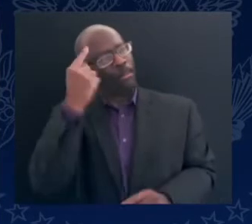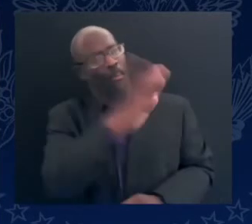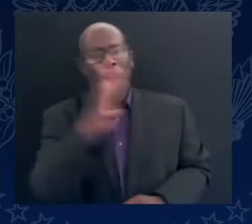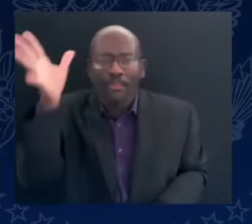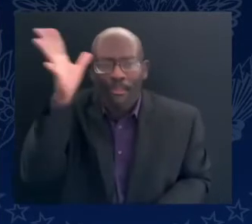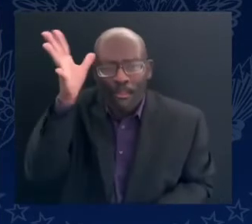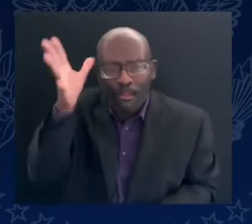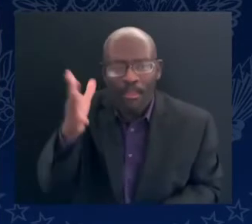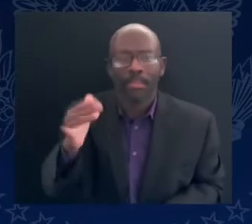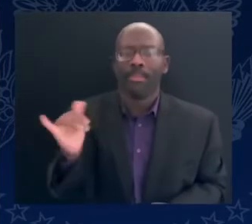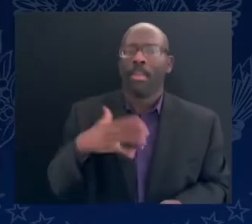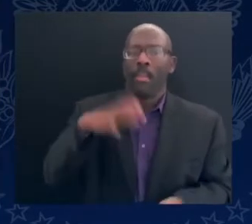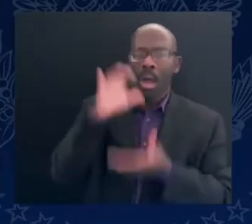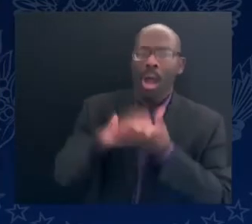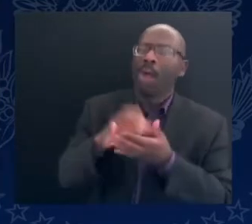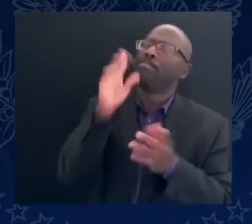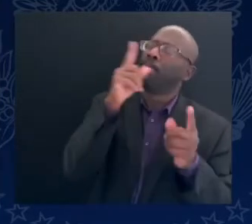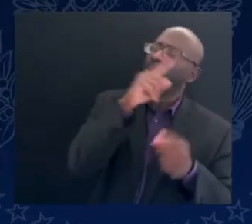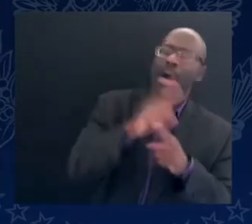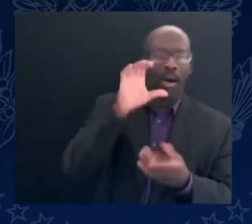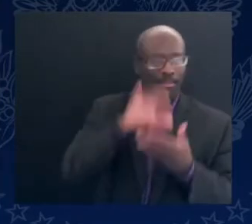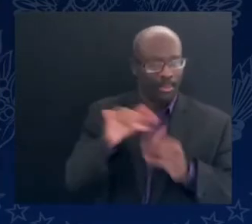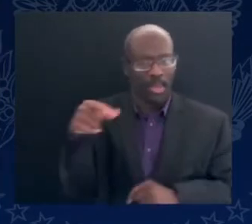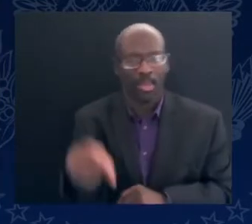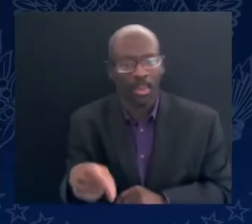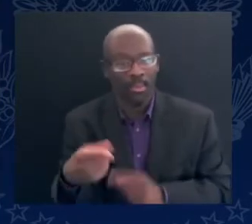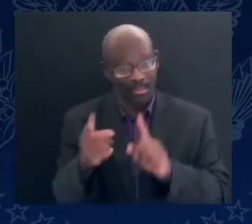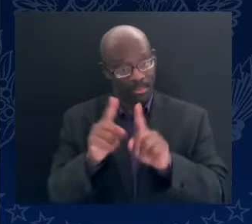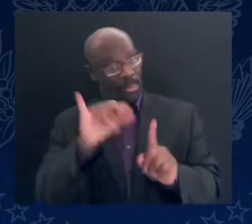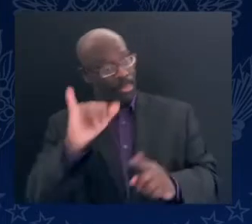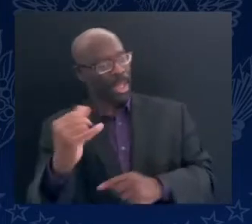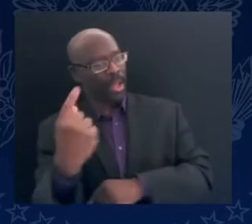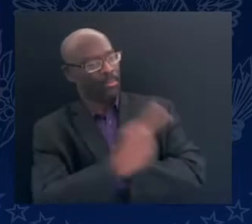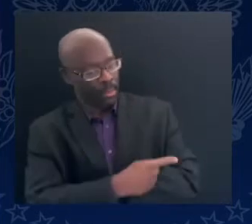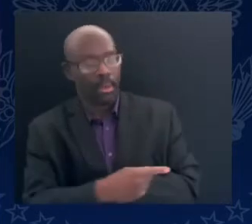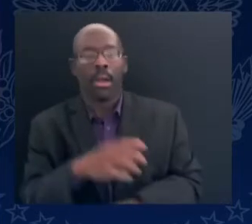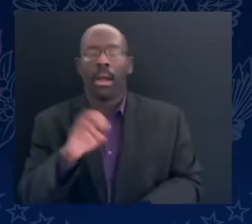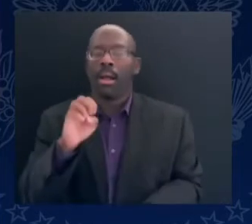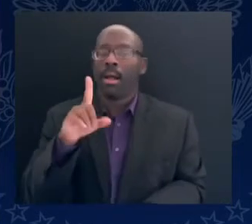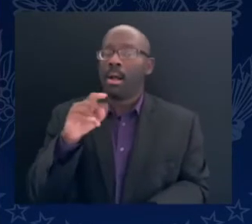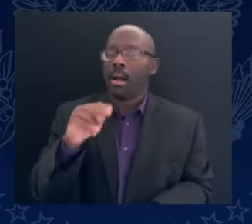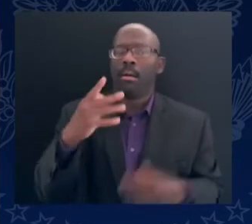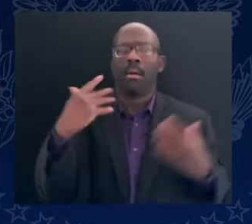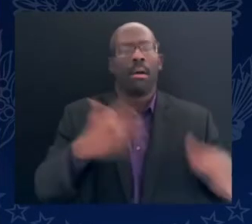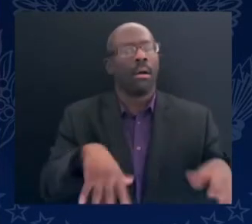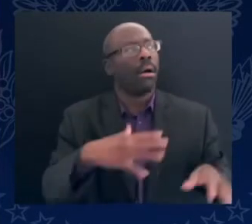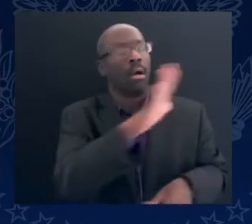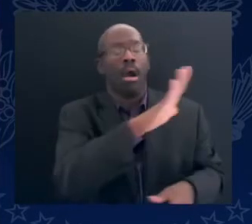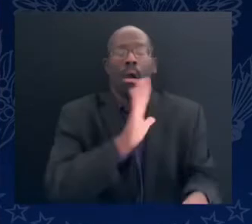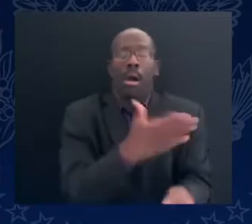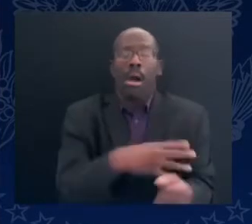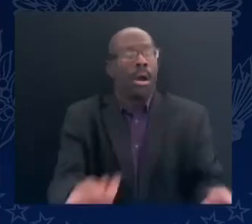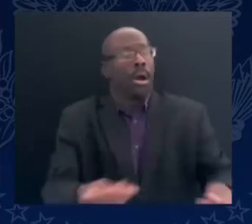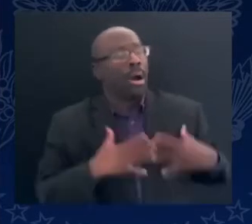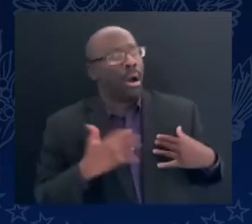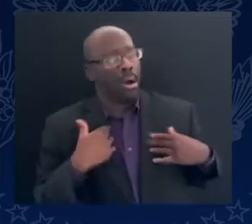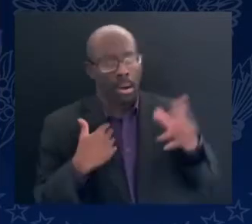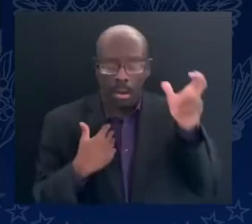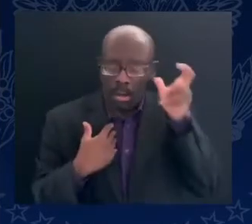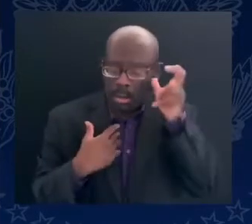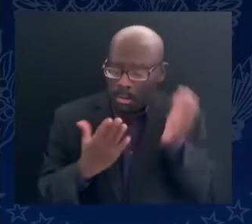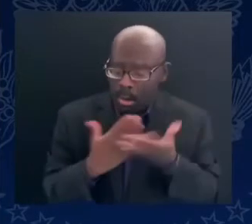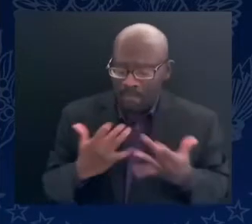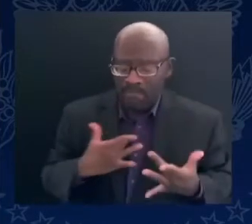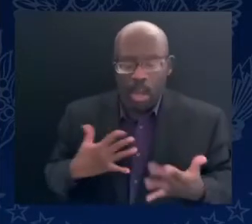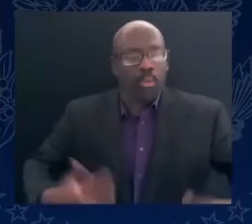us that night. Elton was such an inspiration, listening to his music.